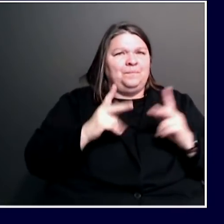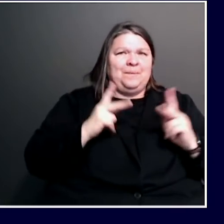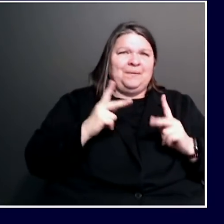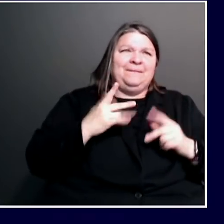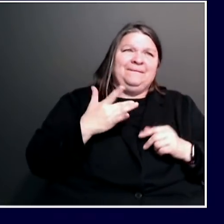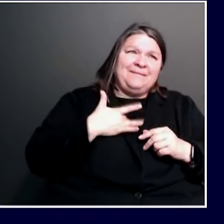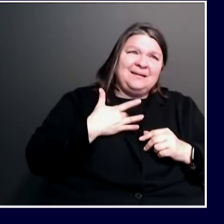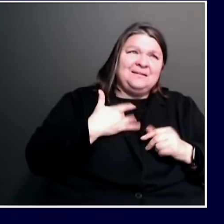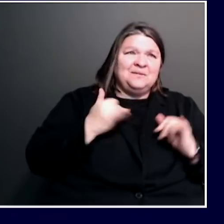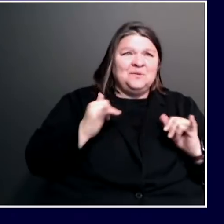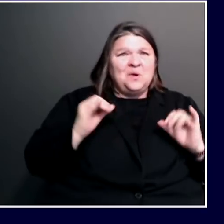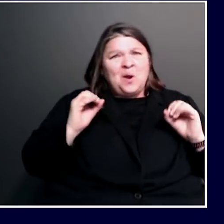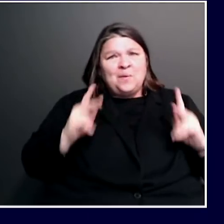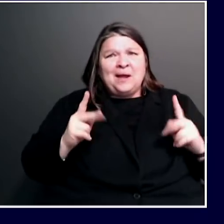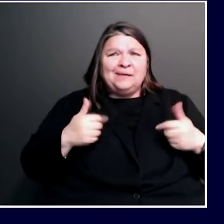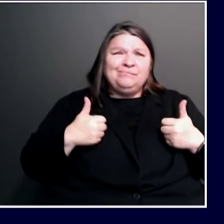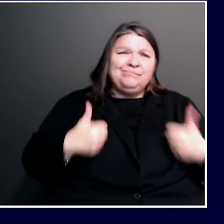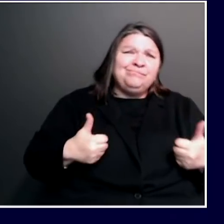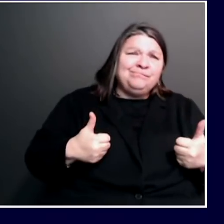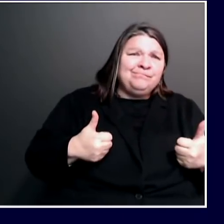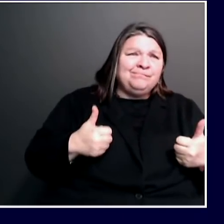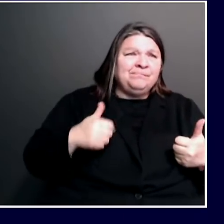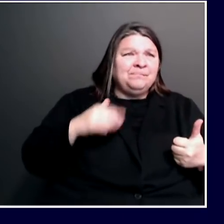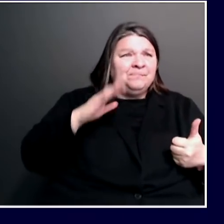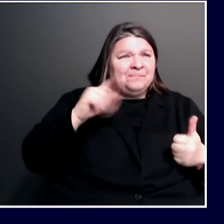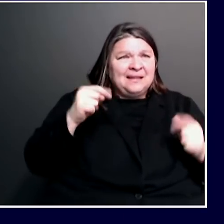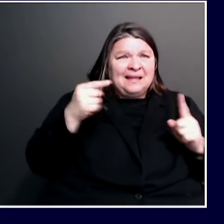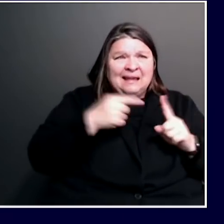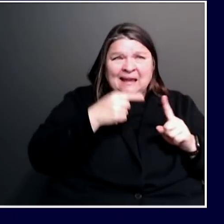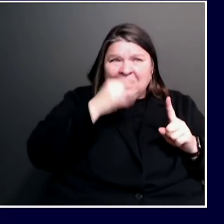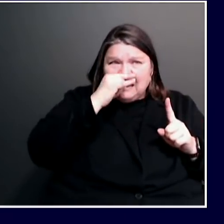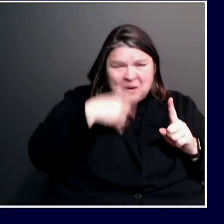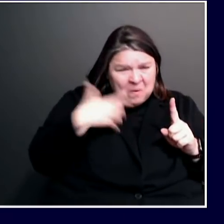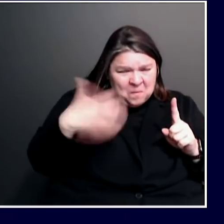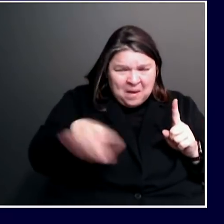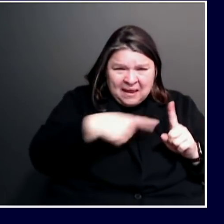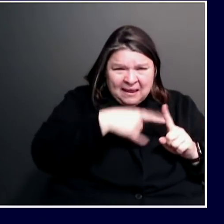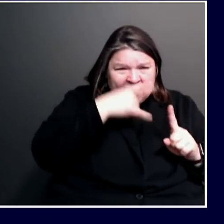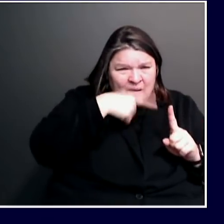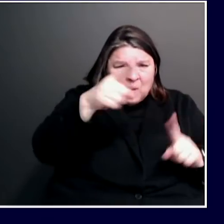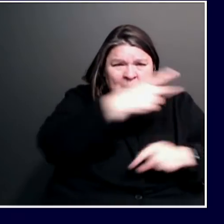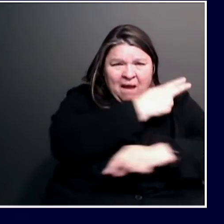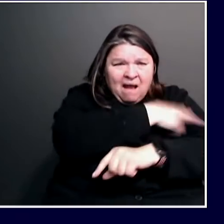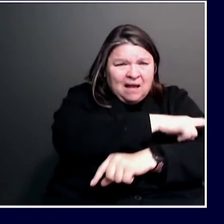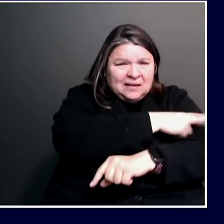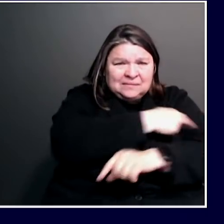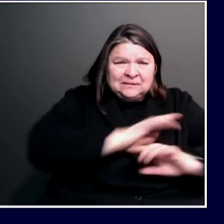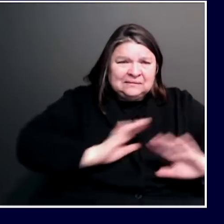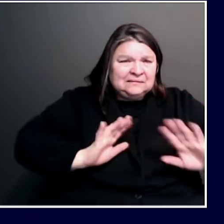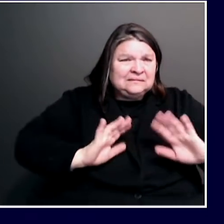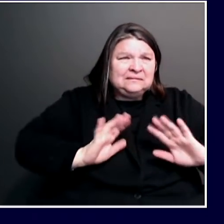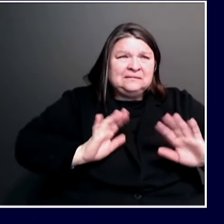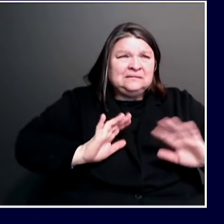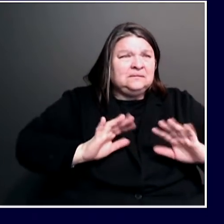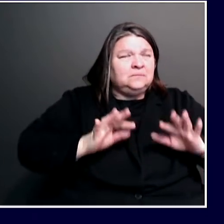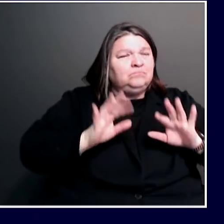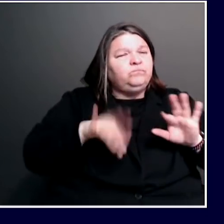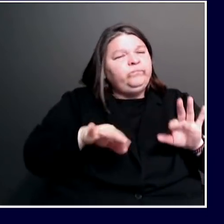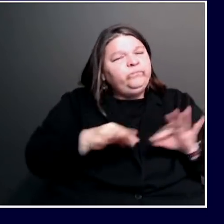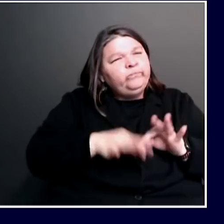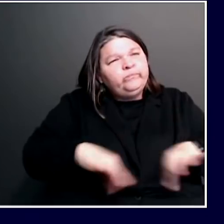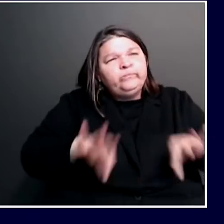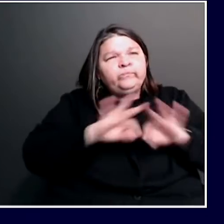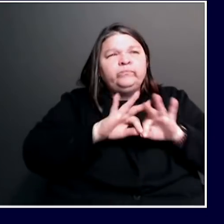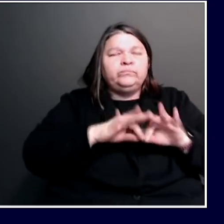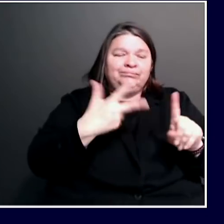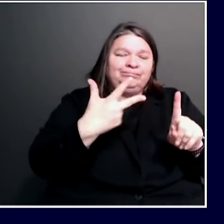remember that kids aren't supposed to be hospitalized. That's why getting kids vaccinated is such a priority right now. Kids